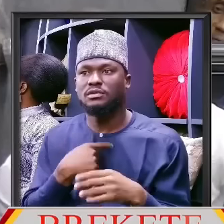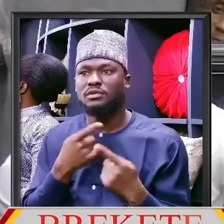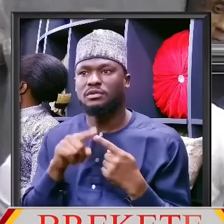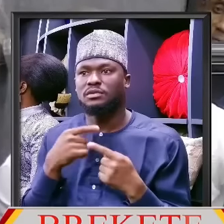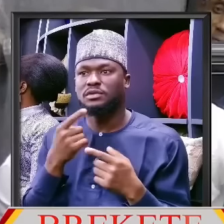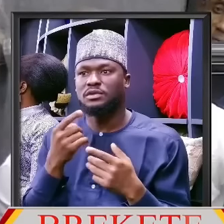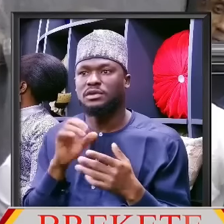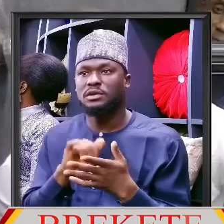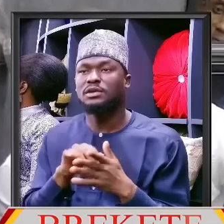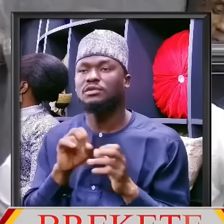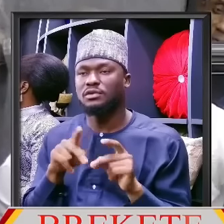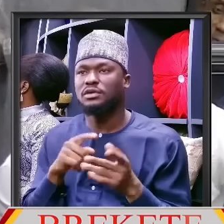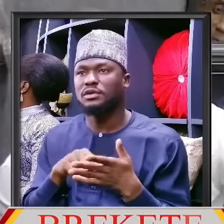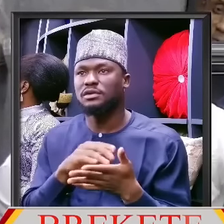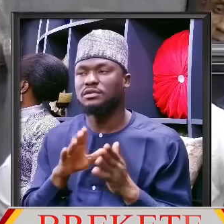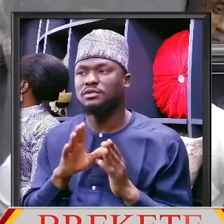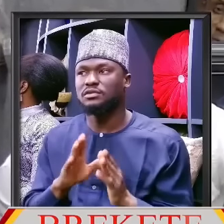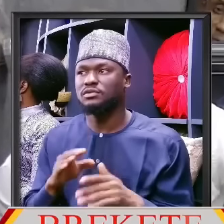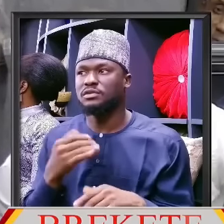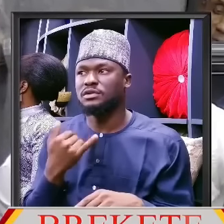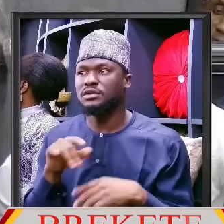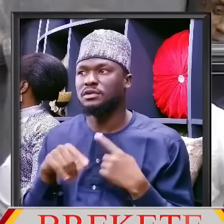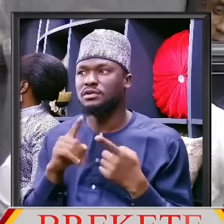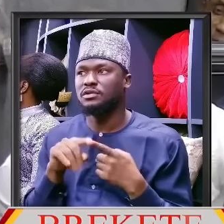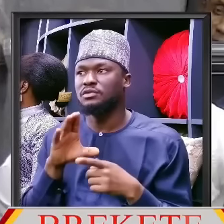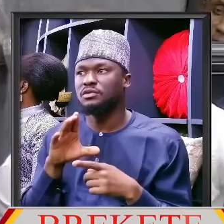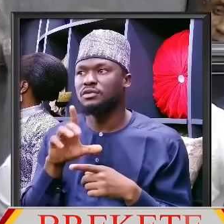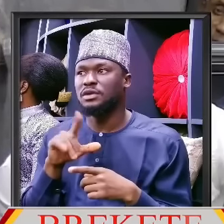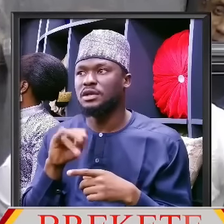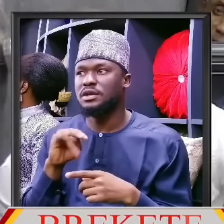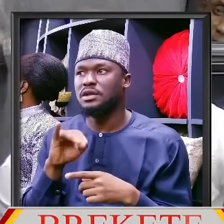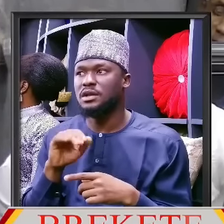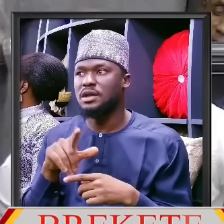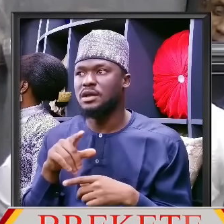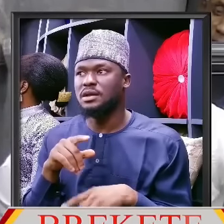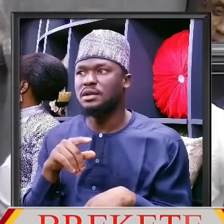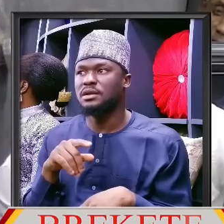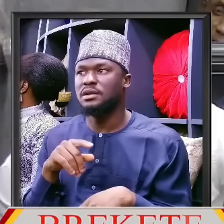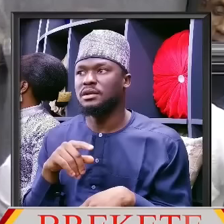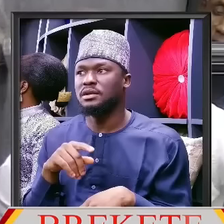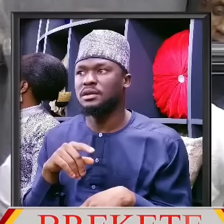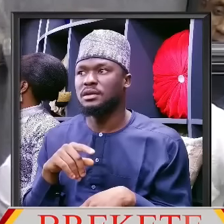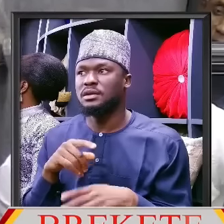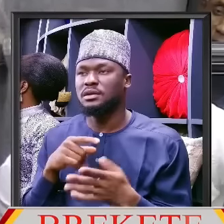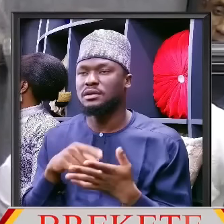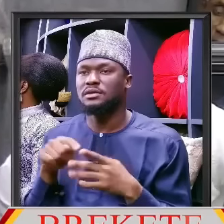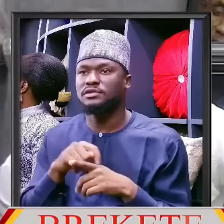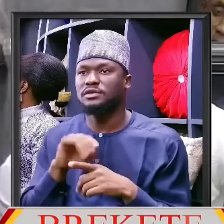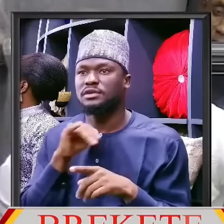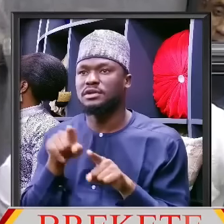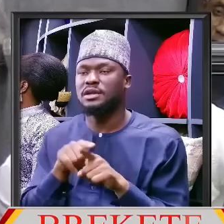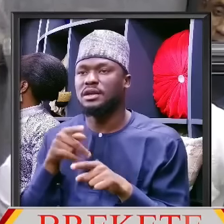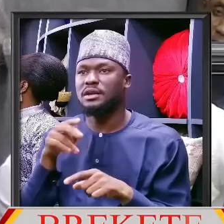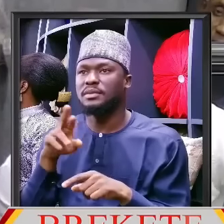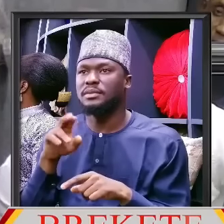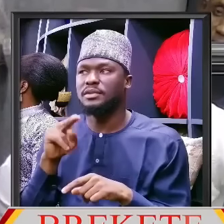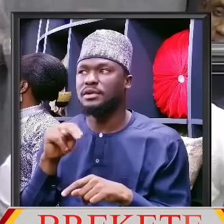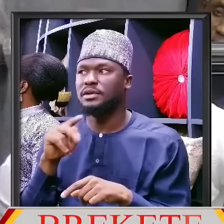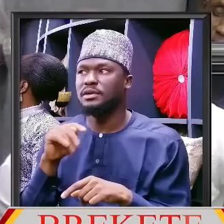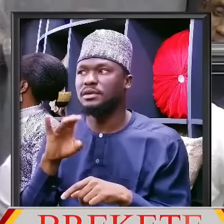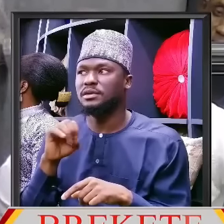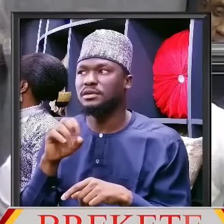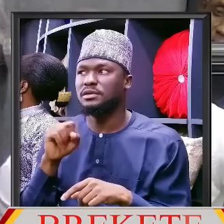okay, this student as a pass from clinical, because you know, say clinical is training. It be like apprenticeship. When you go